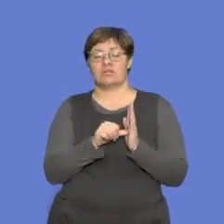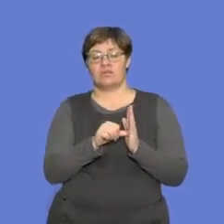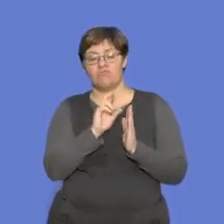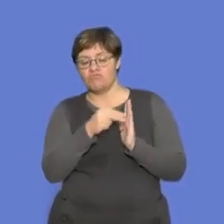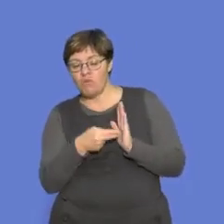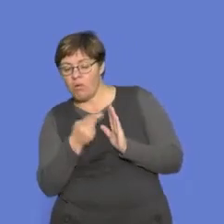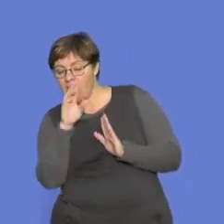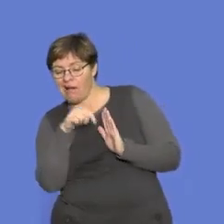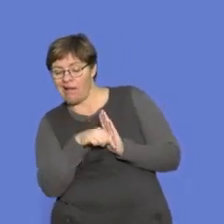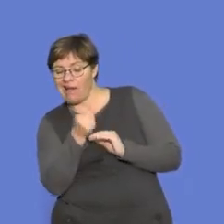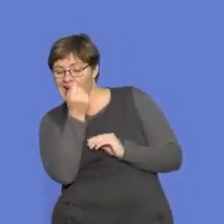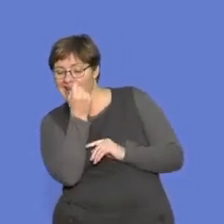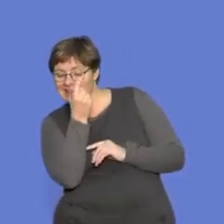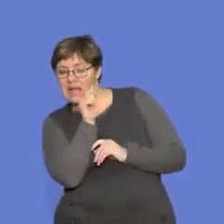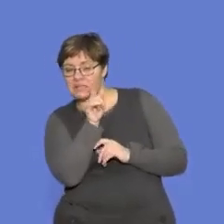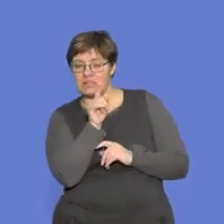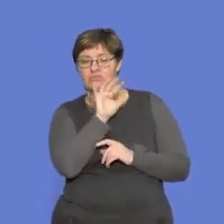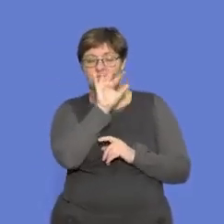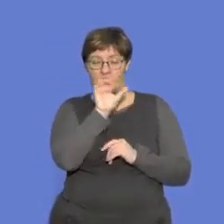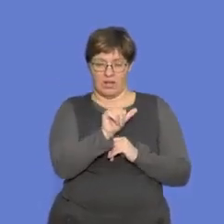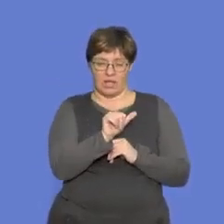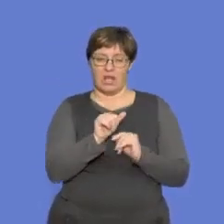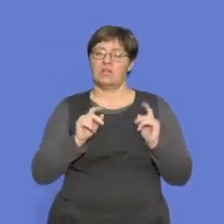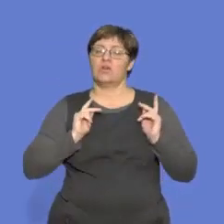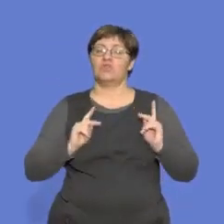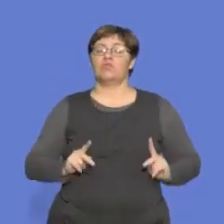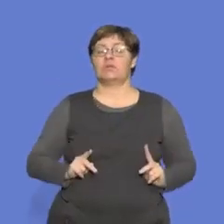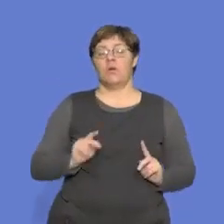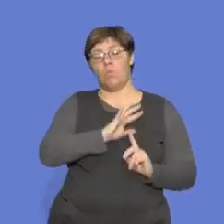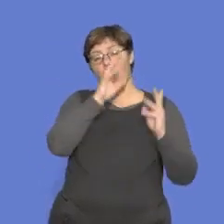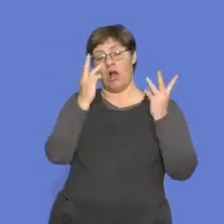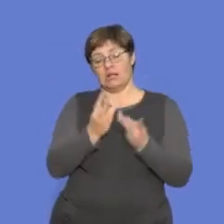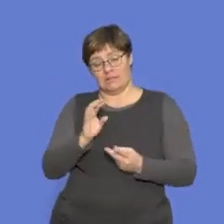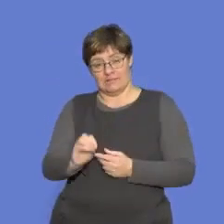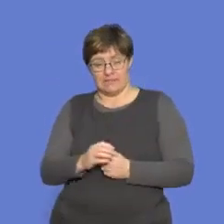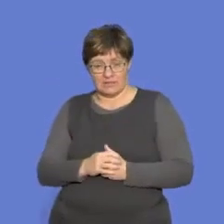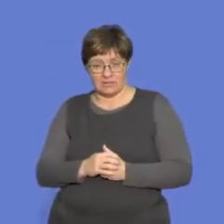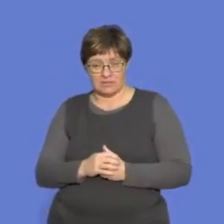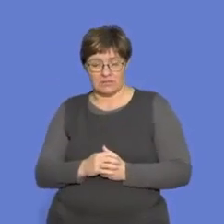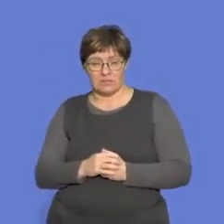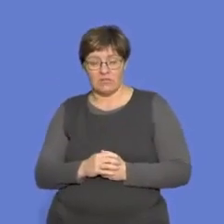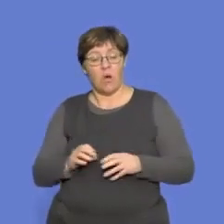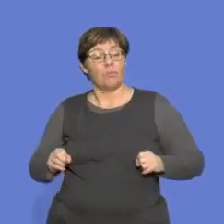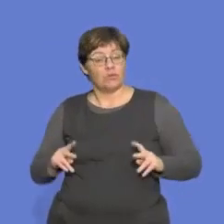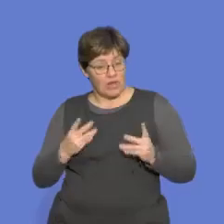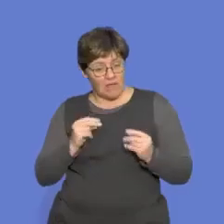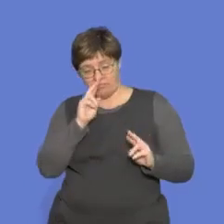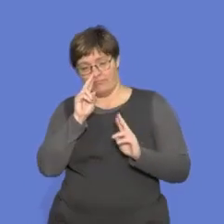of evolution in South Africa and humans around the world. So as I mentioned, if you do get a chance, please visit these